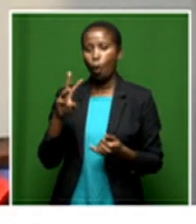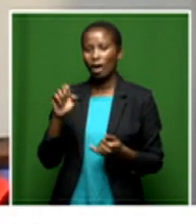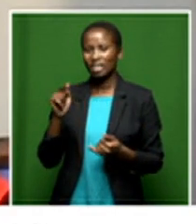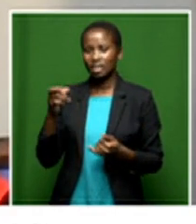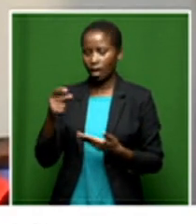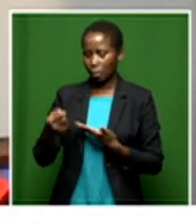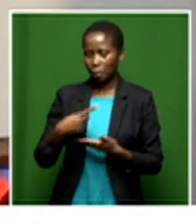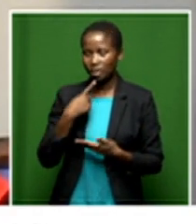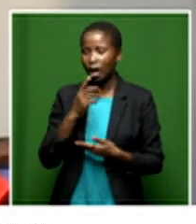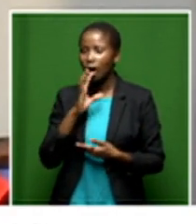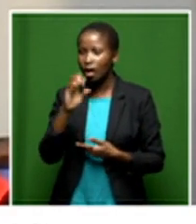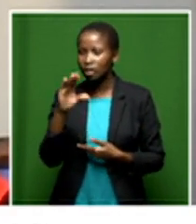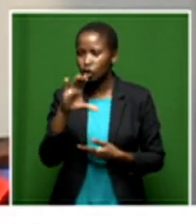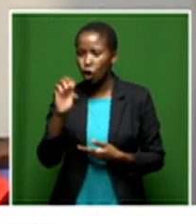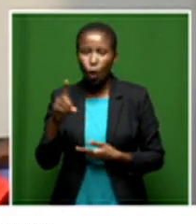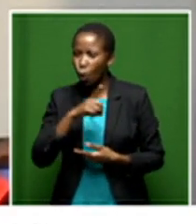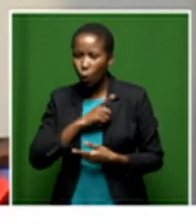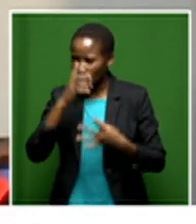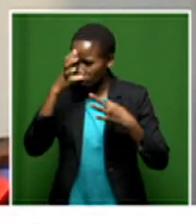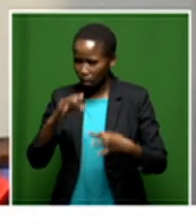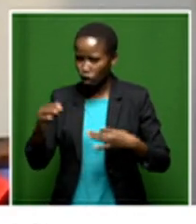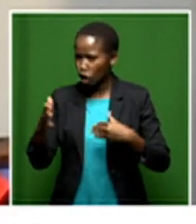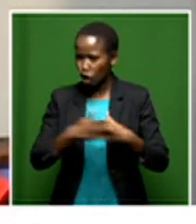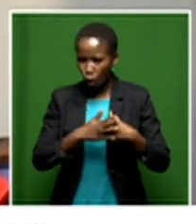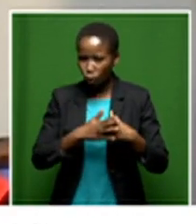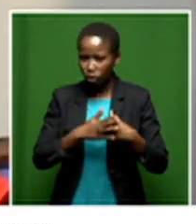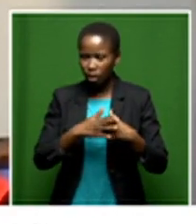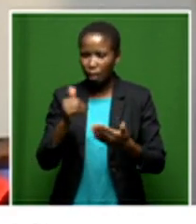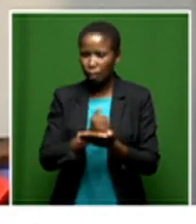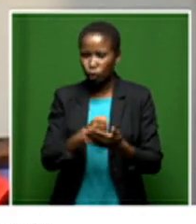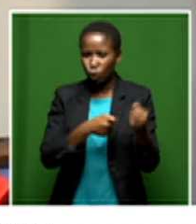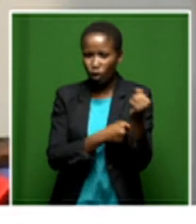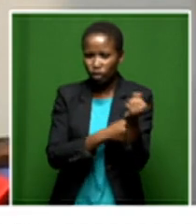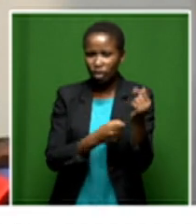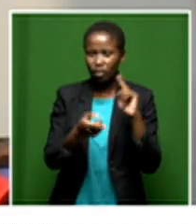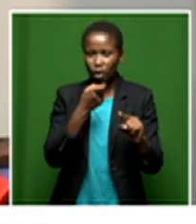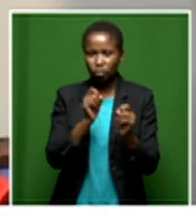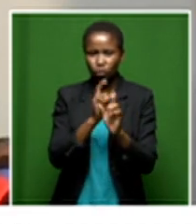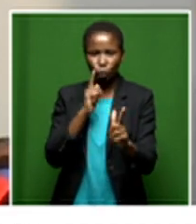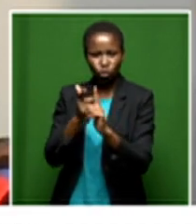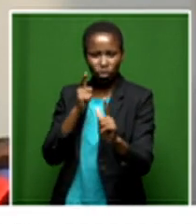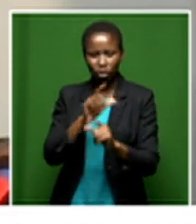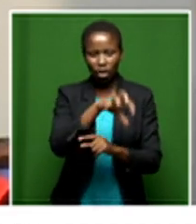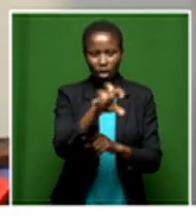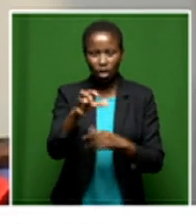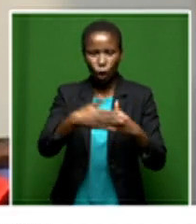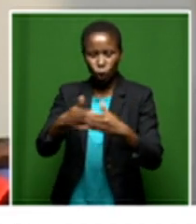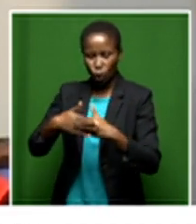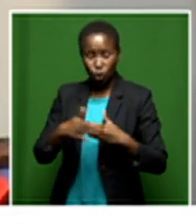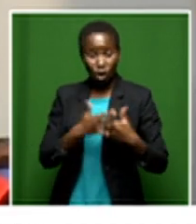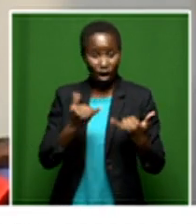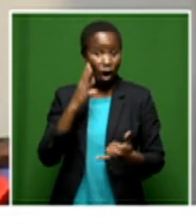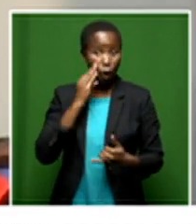ask the CEO why they've decided to close post offices in the townships, because now our elderly have to travel